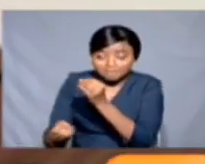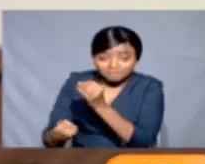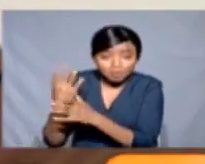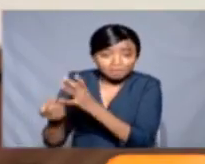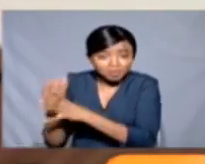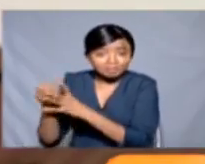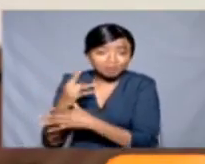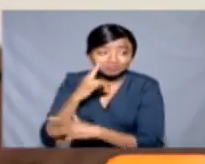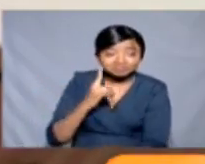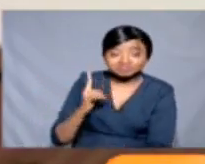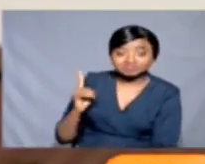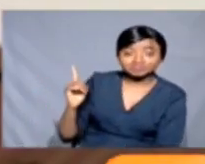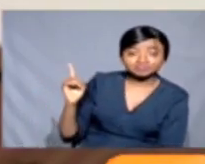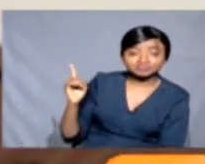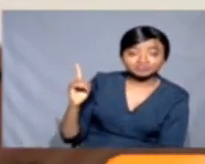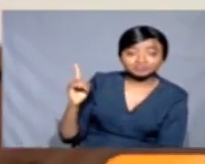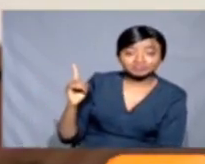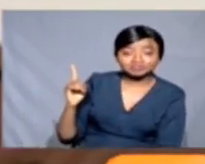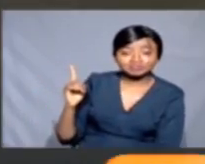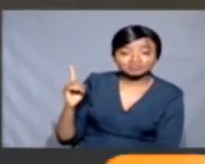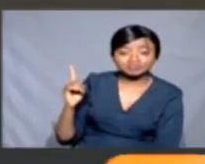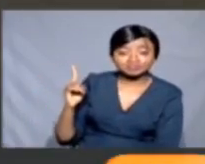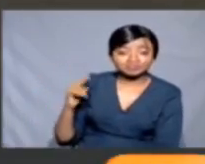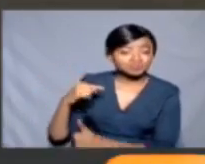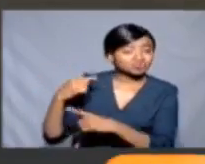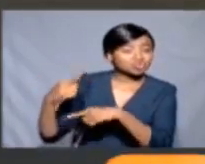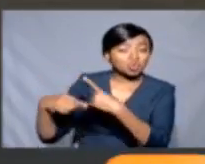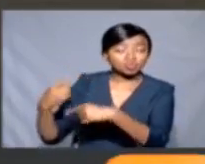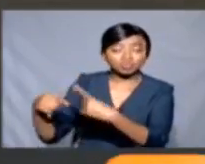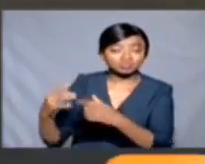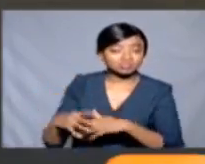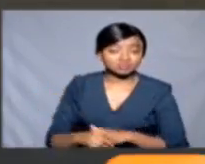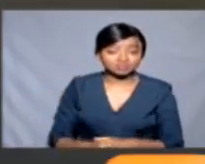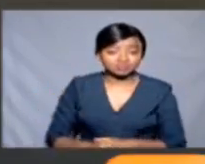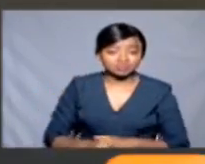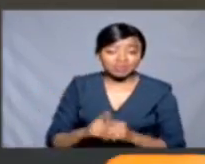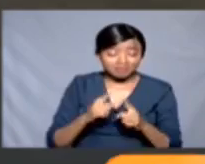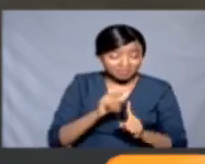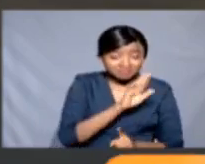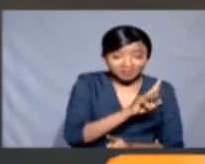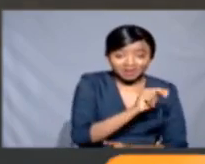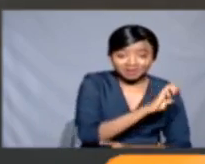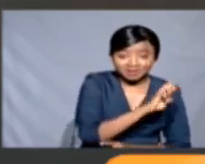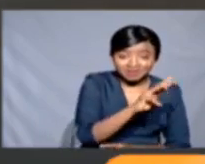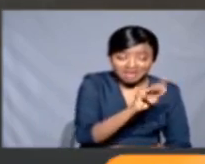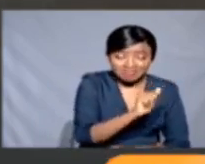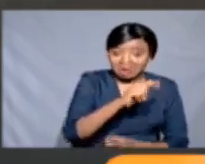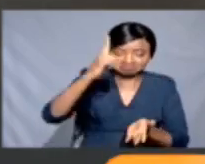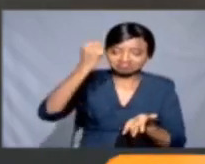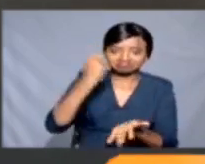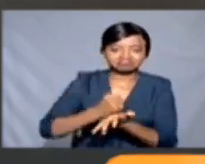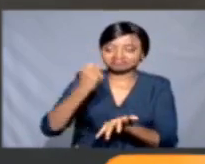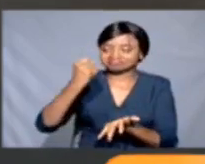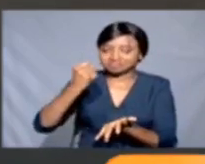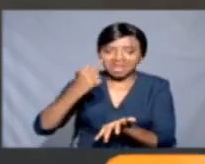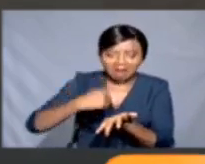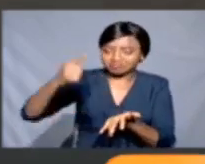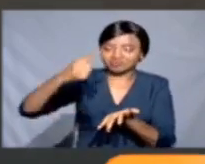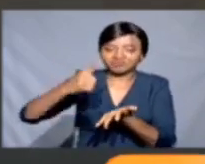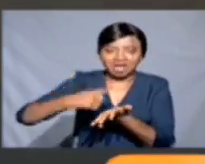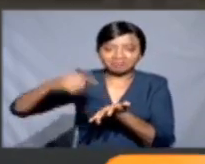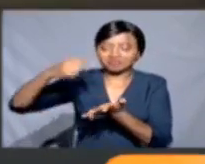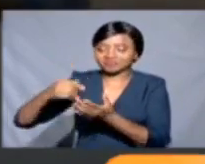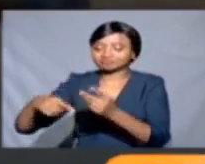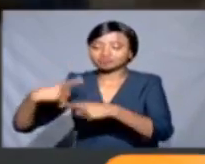on the grave of those who succumb to pollution. The authority has continuously approved the construction of factories